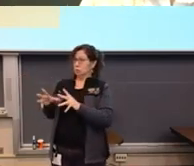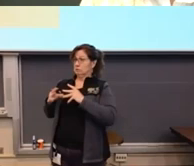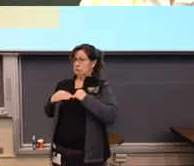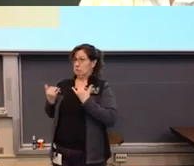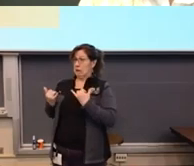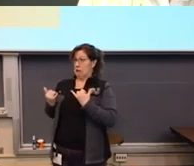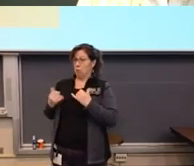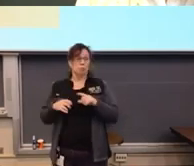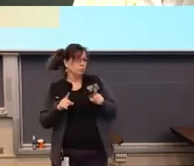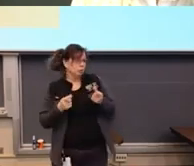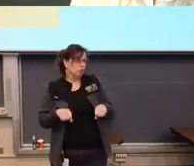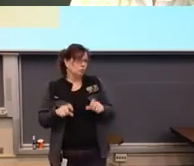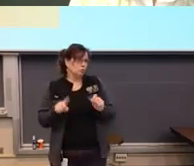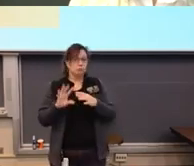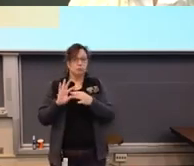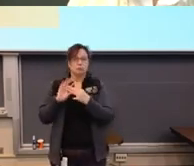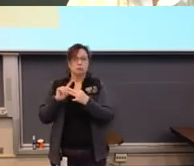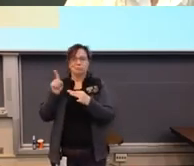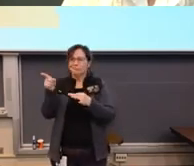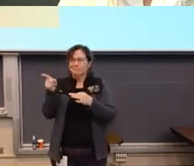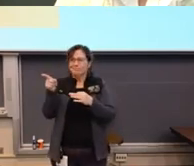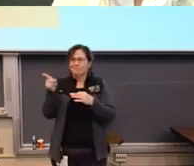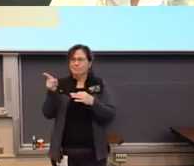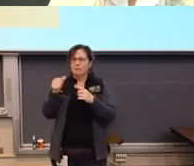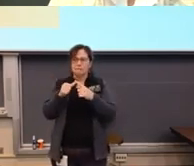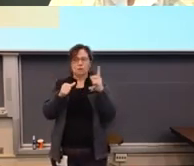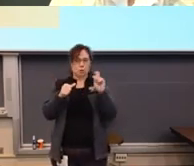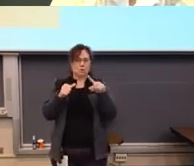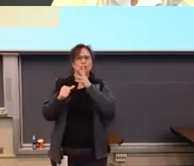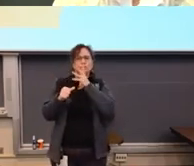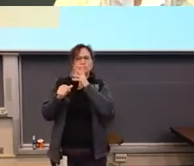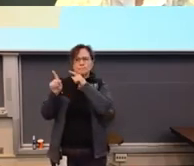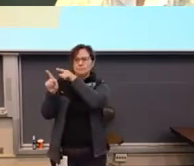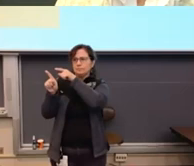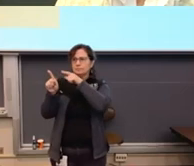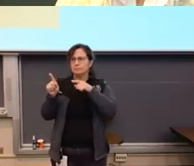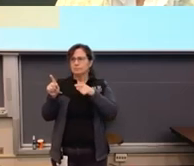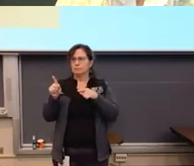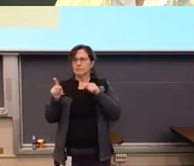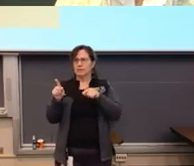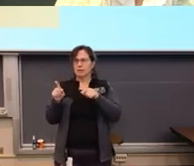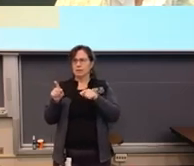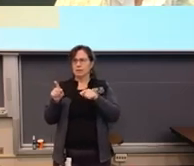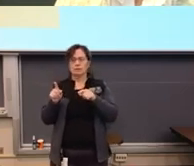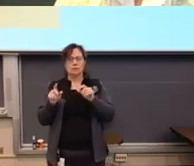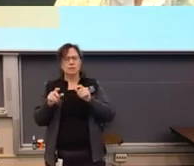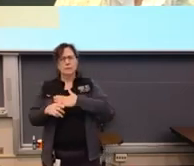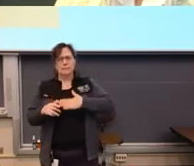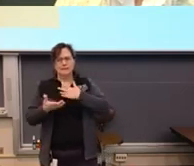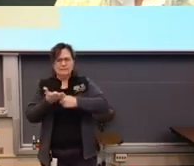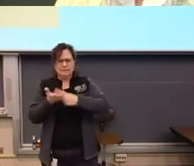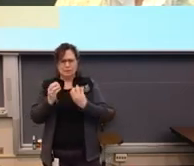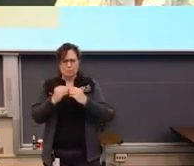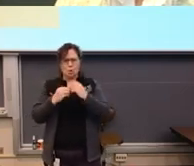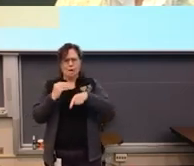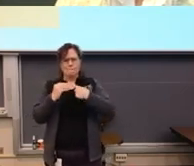or? Okay, let's do that now. I think this first question is interesting in this terms too. Can you talk a little more about